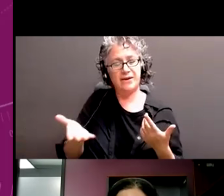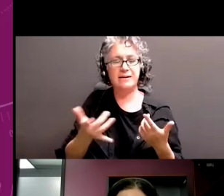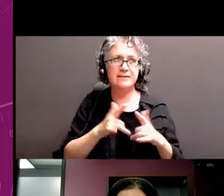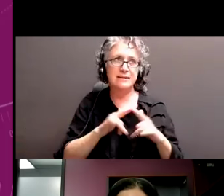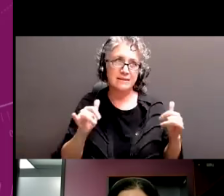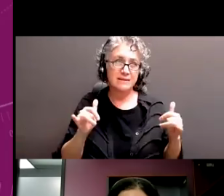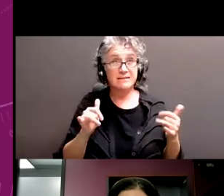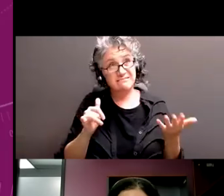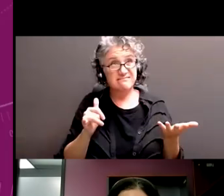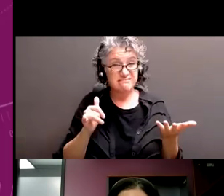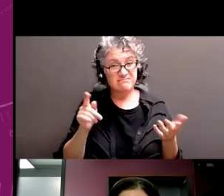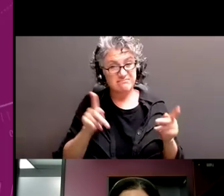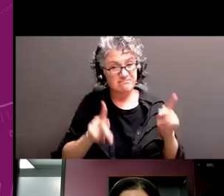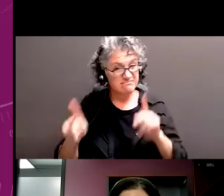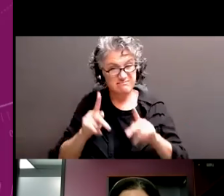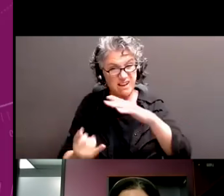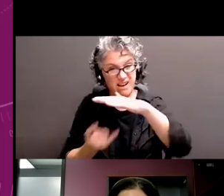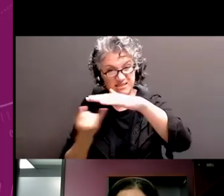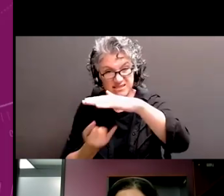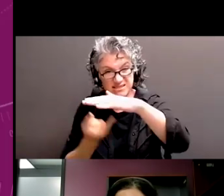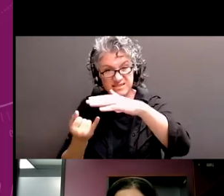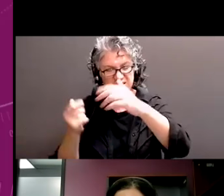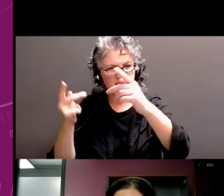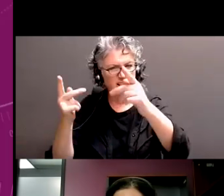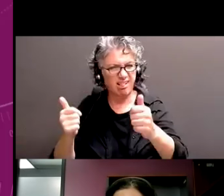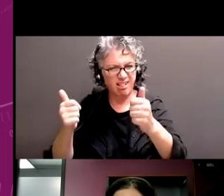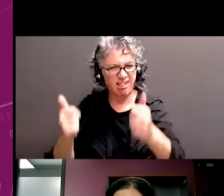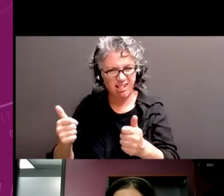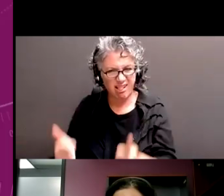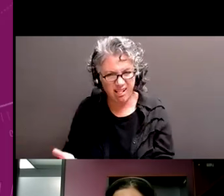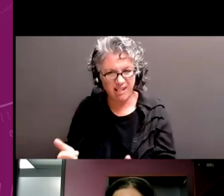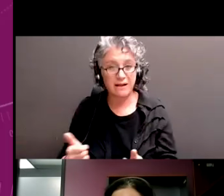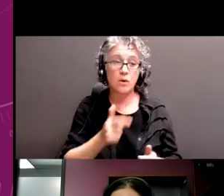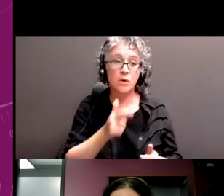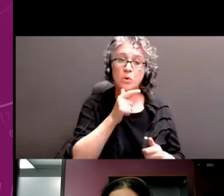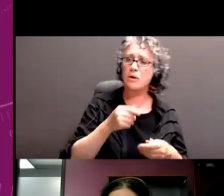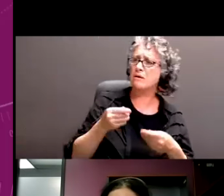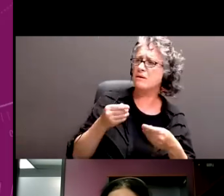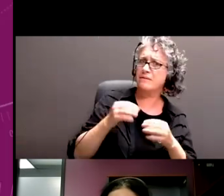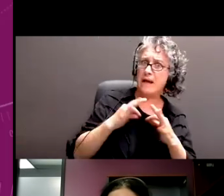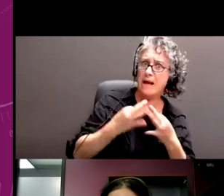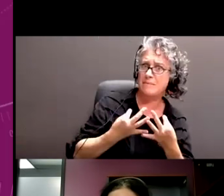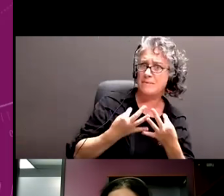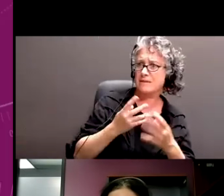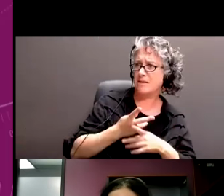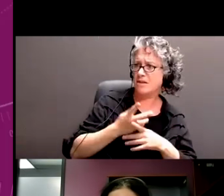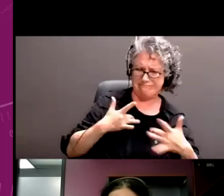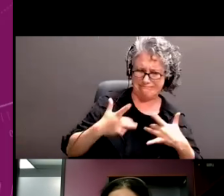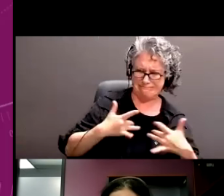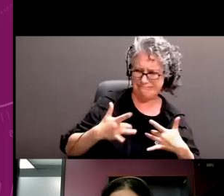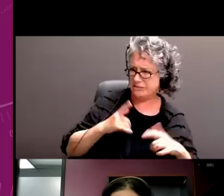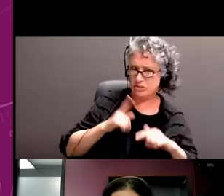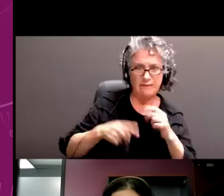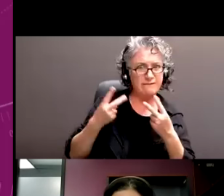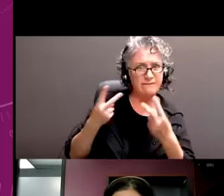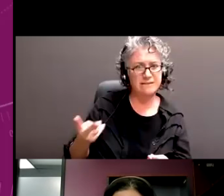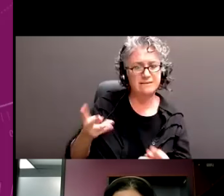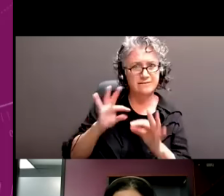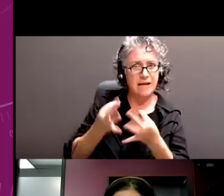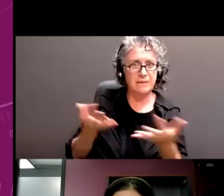left residents isolated and it left their family members and caregivers really concerned because they weren't able to visit their